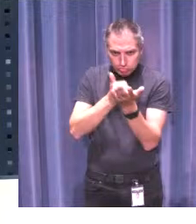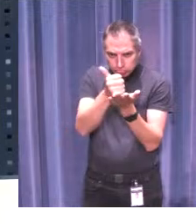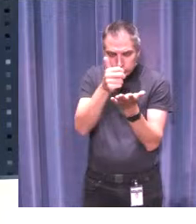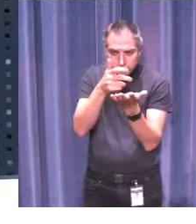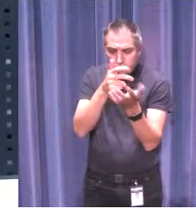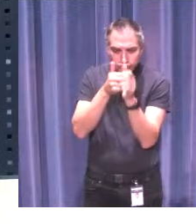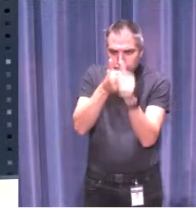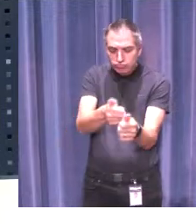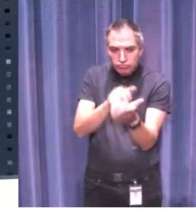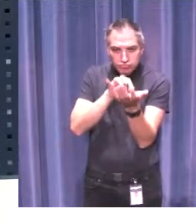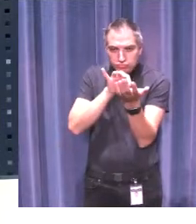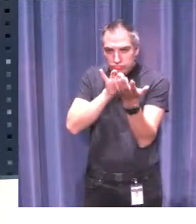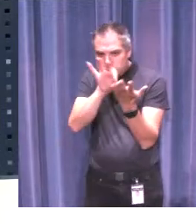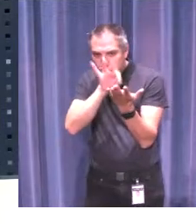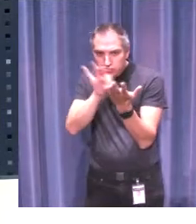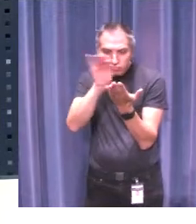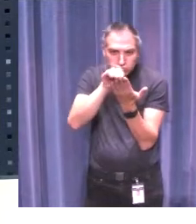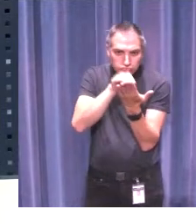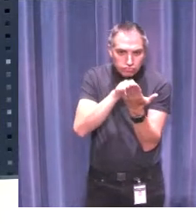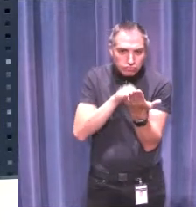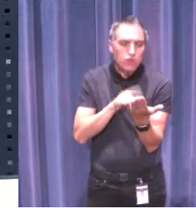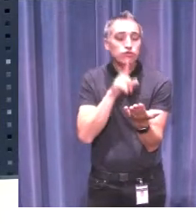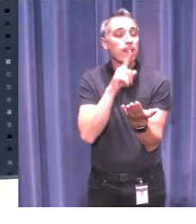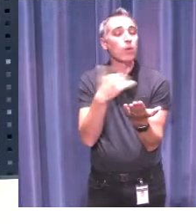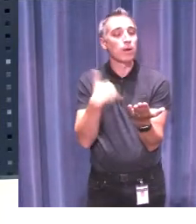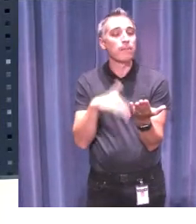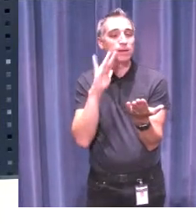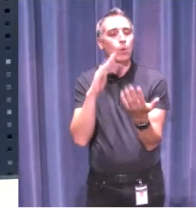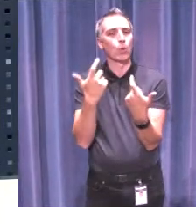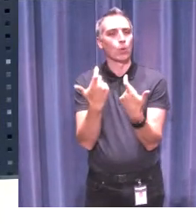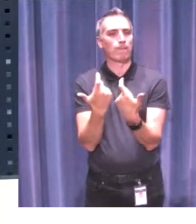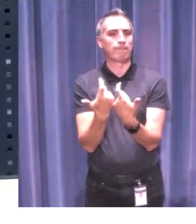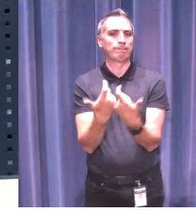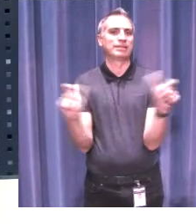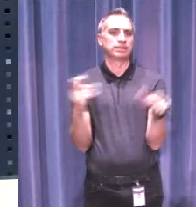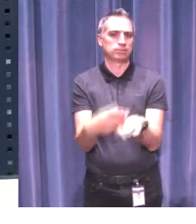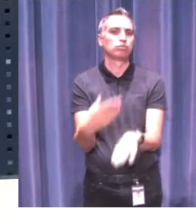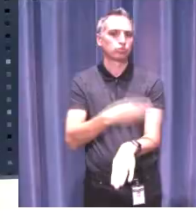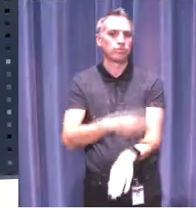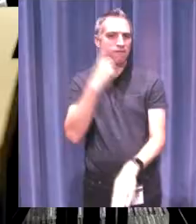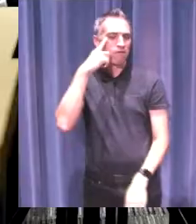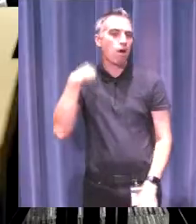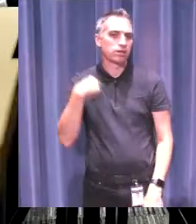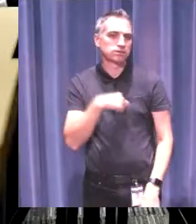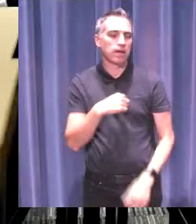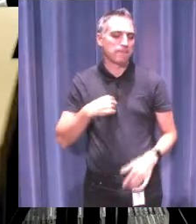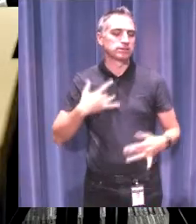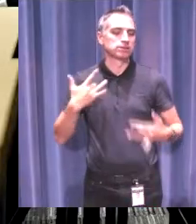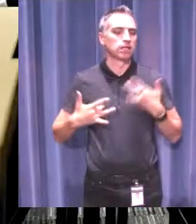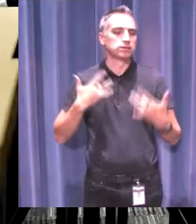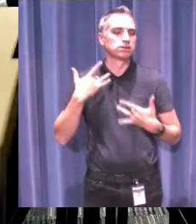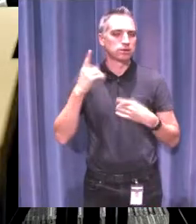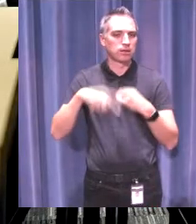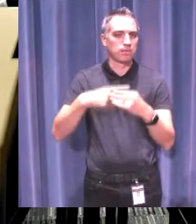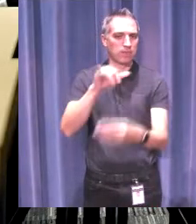particular platform. It's really going to be a game changer for us, and I'm really excited about it. Thank